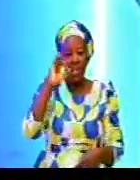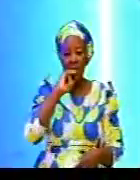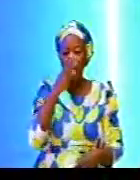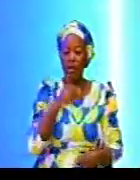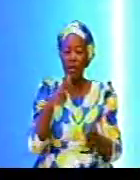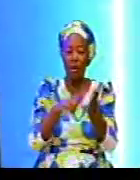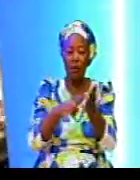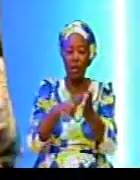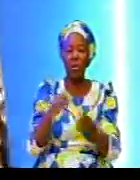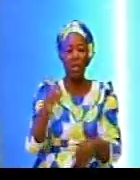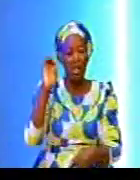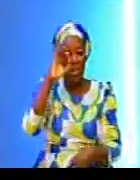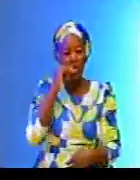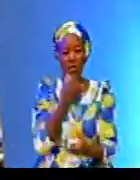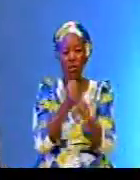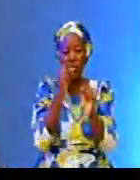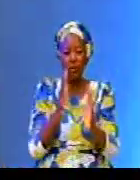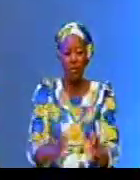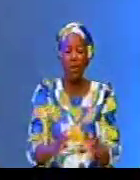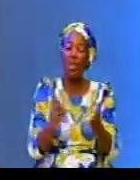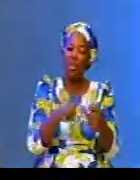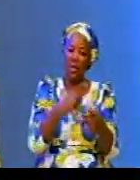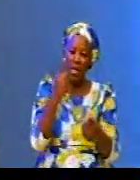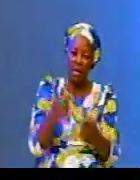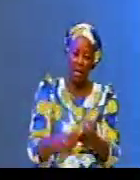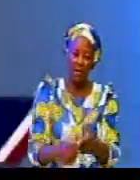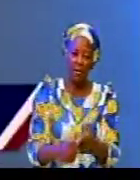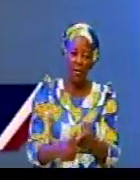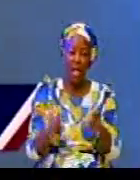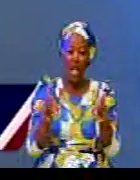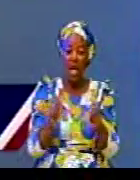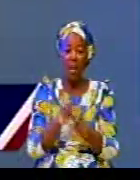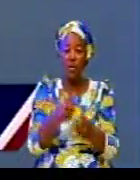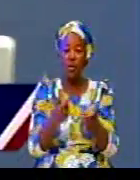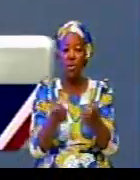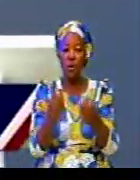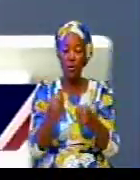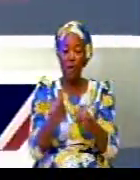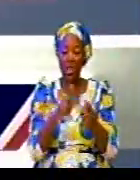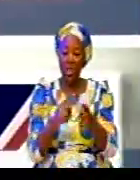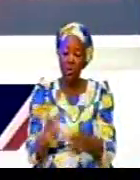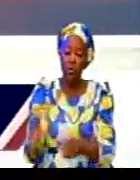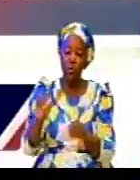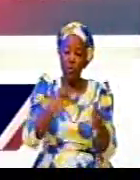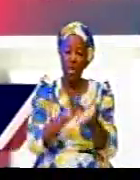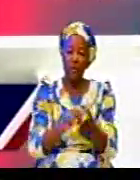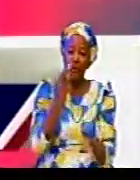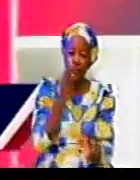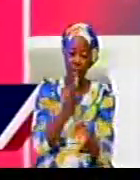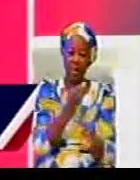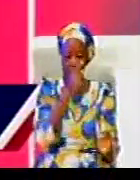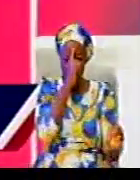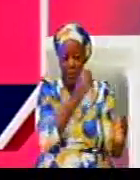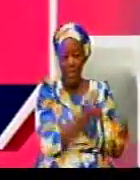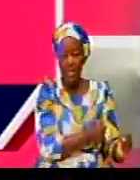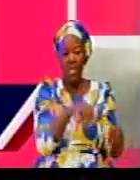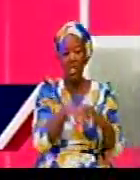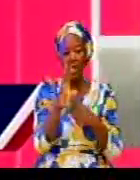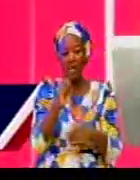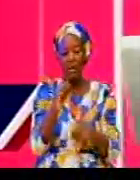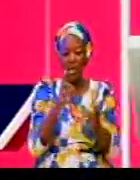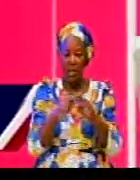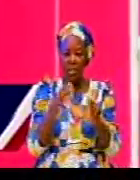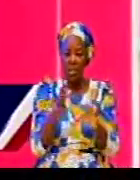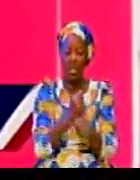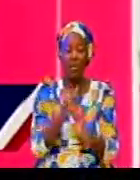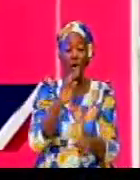he is the Christ, he is your substitute, and he is your Savior. Then, as you put that faith